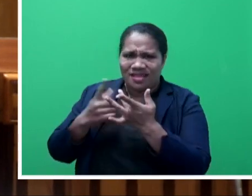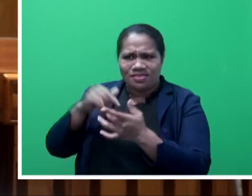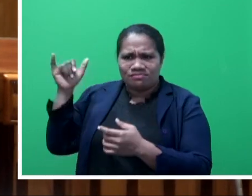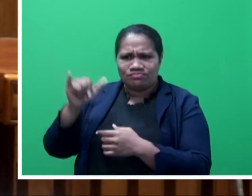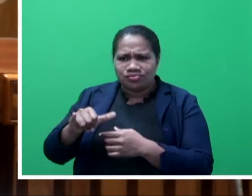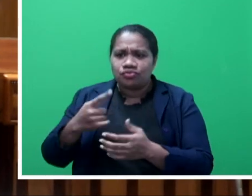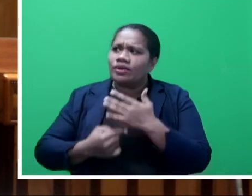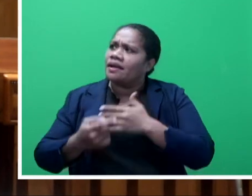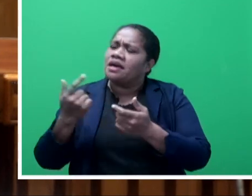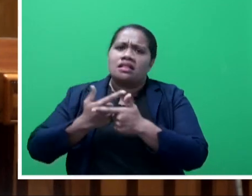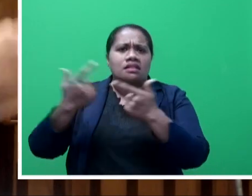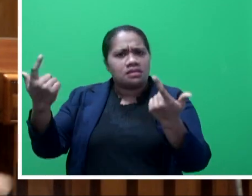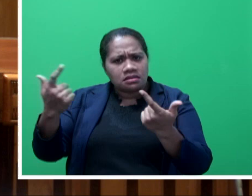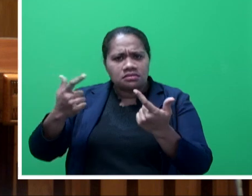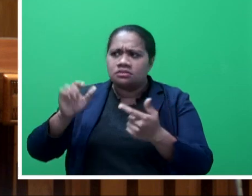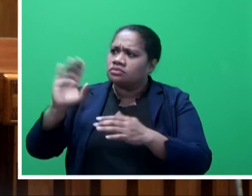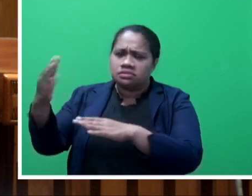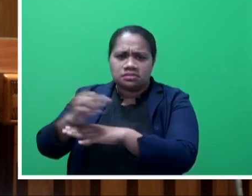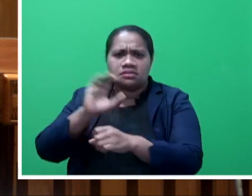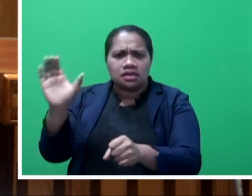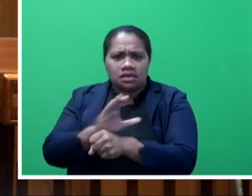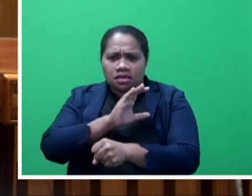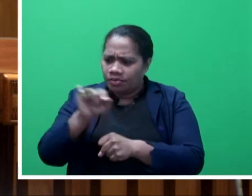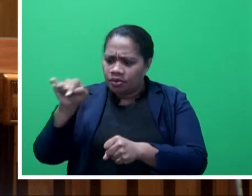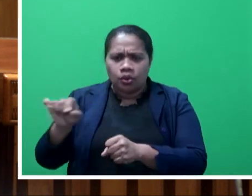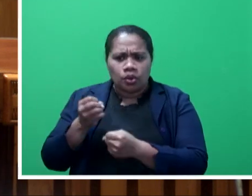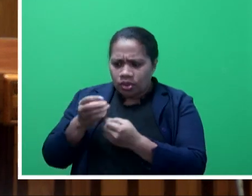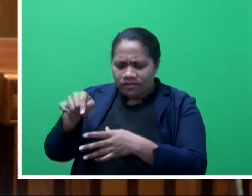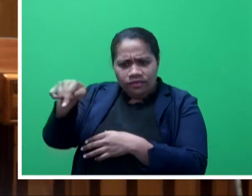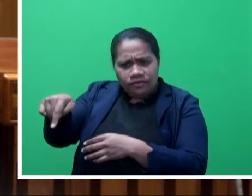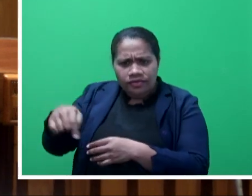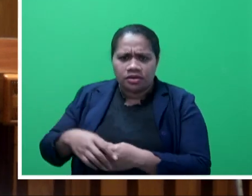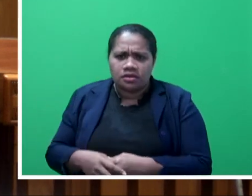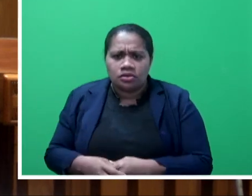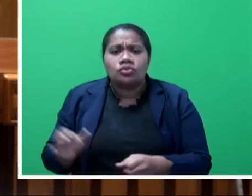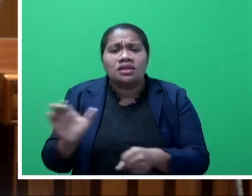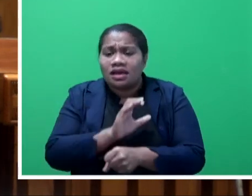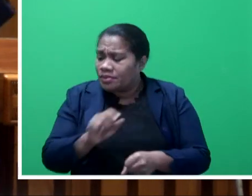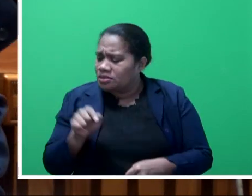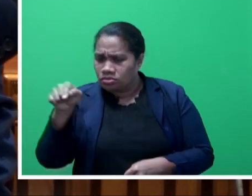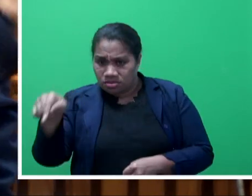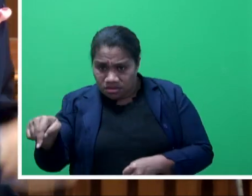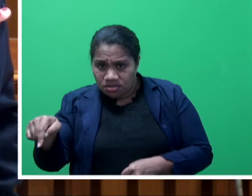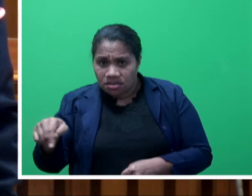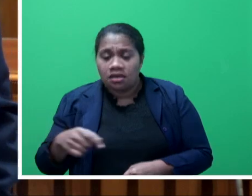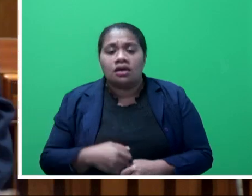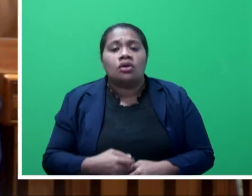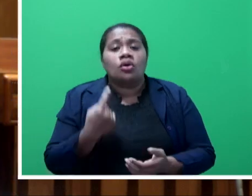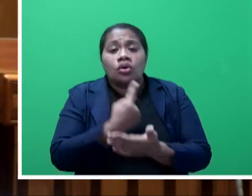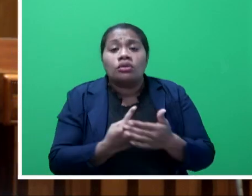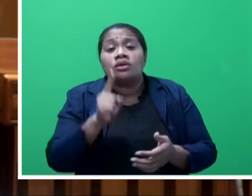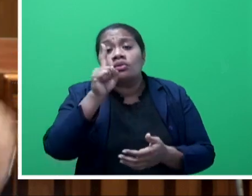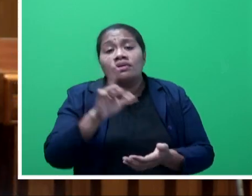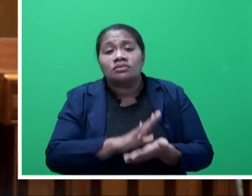the dollar retention from the tourism sector in some of the Caribbean countries, is only $1